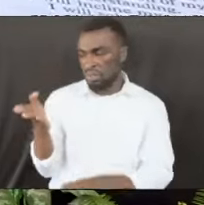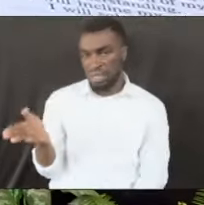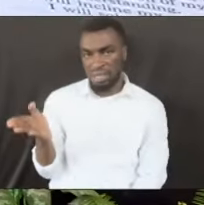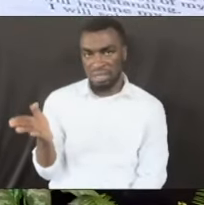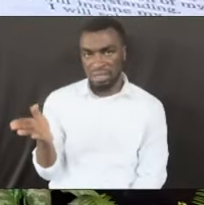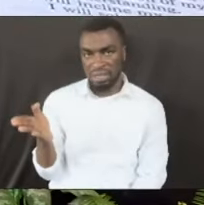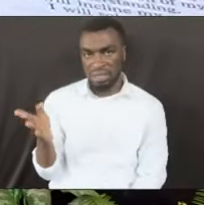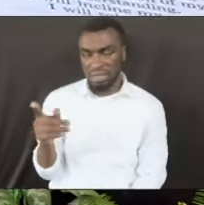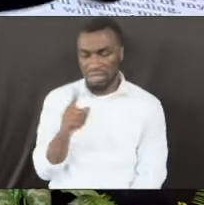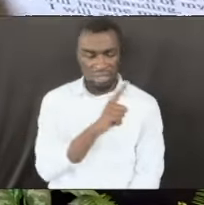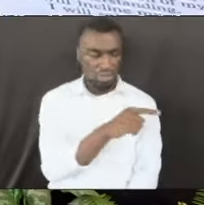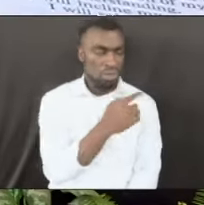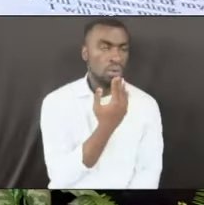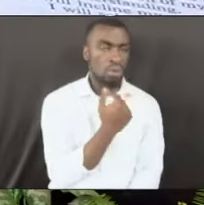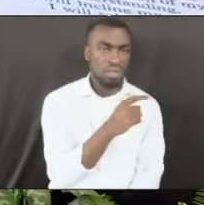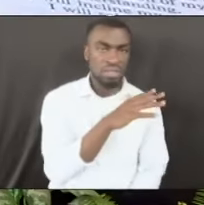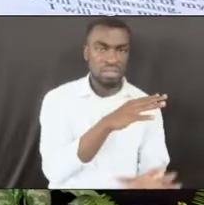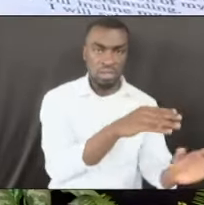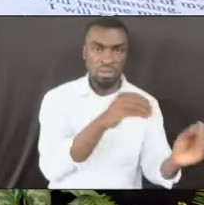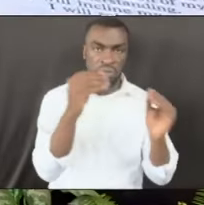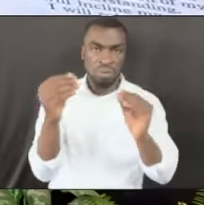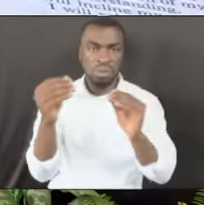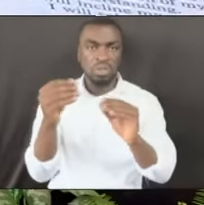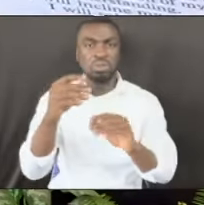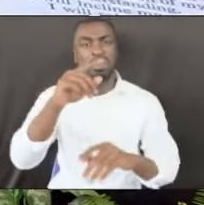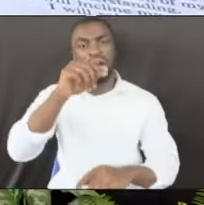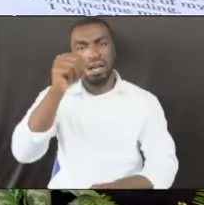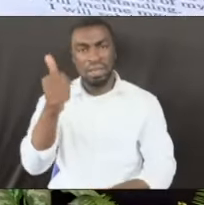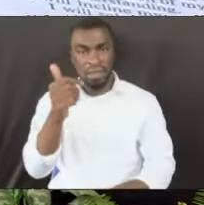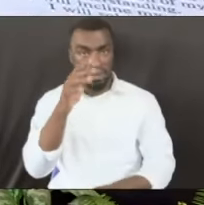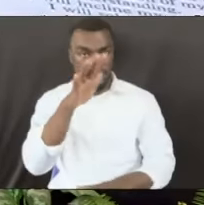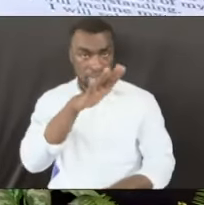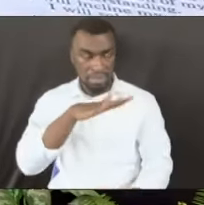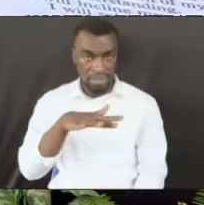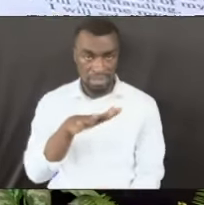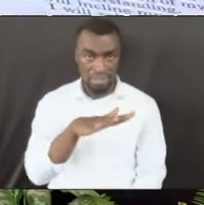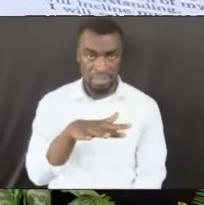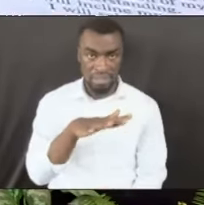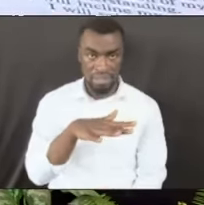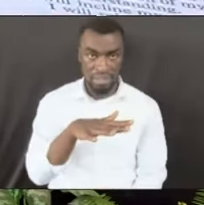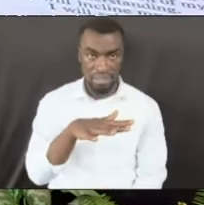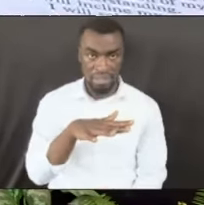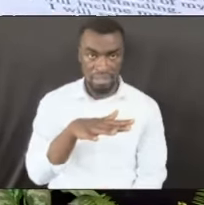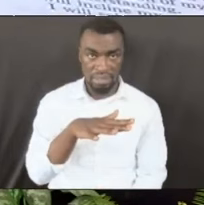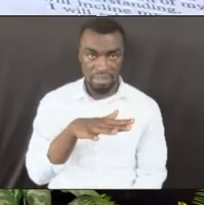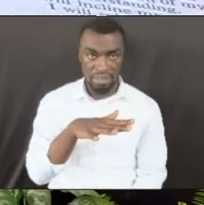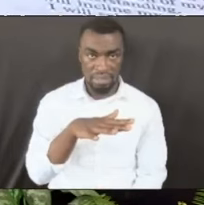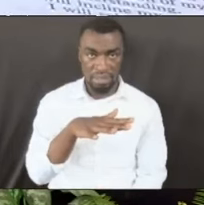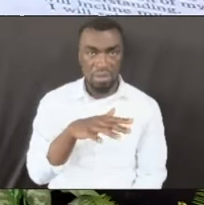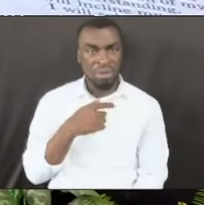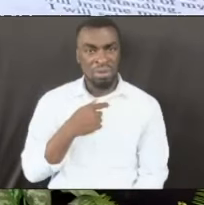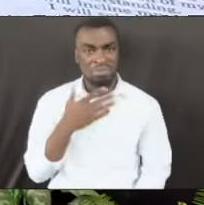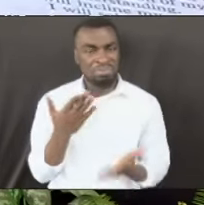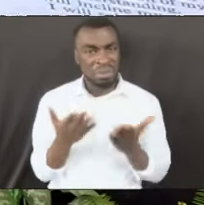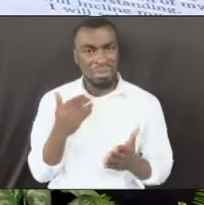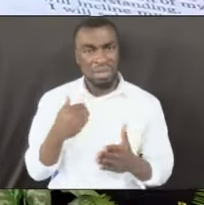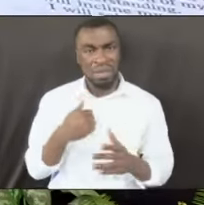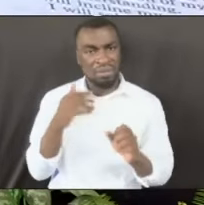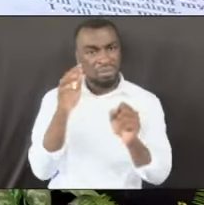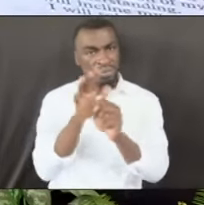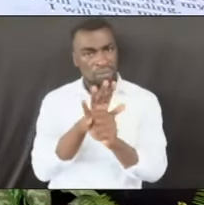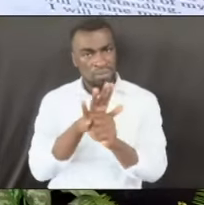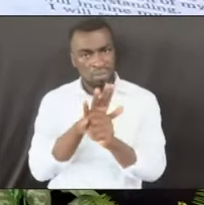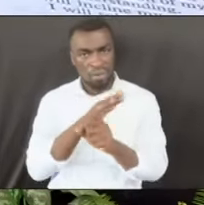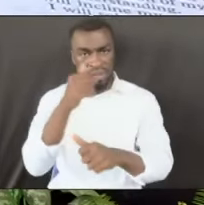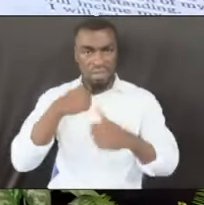Tarshish. Notice that all the same he was going. You know, we can be full of activity, but all the